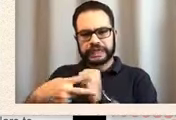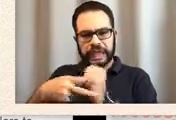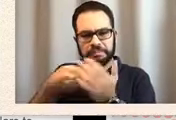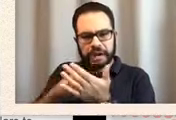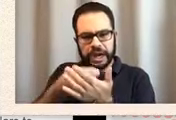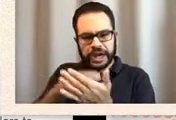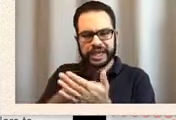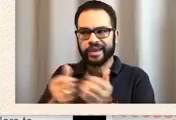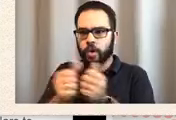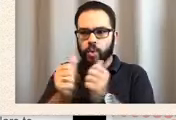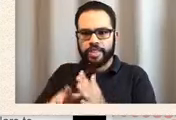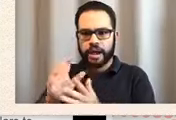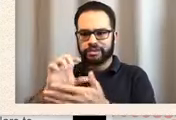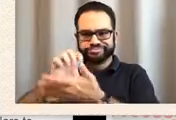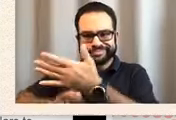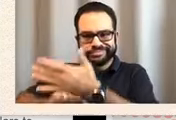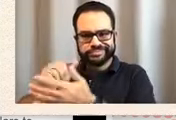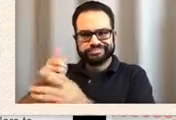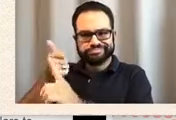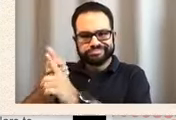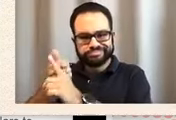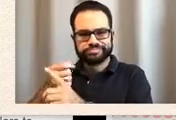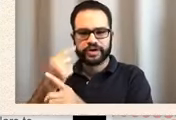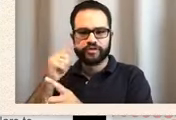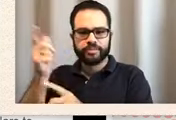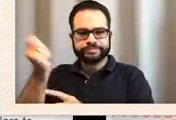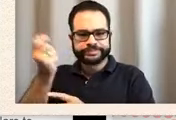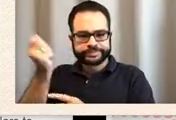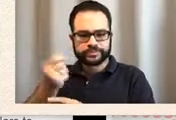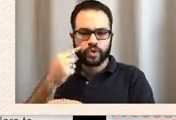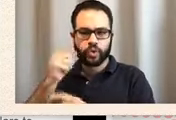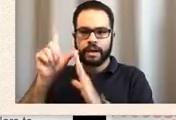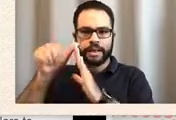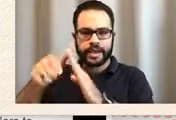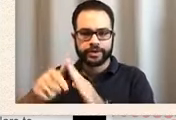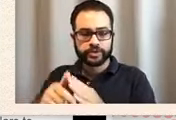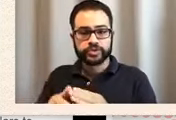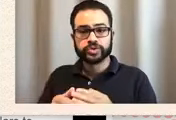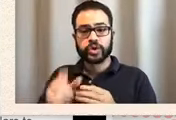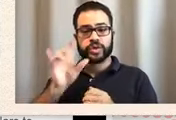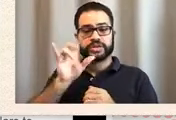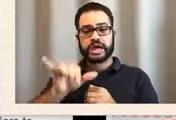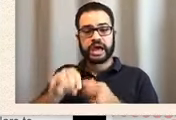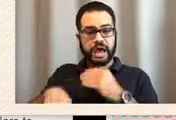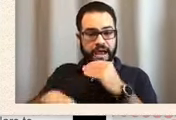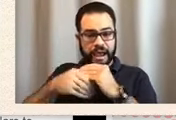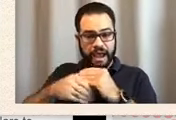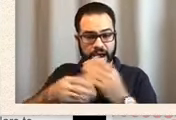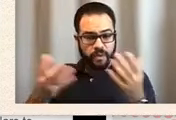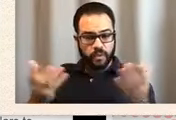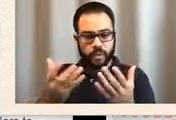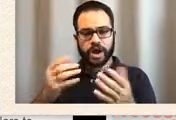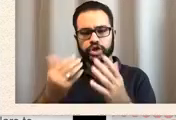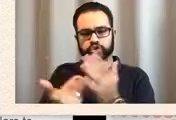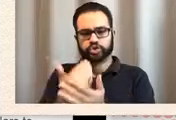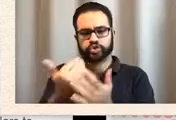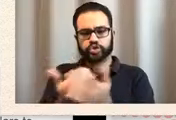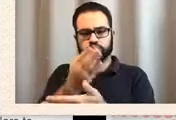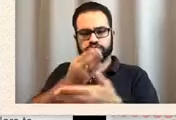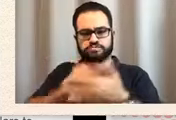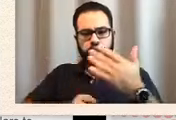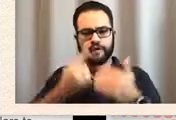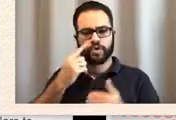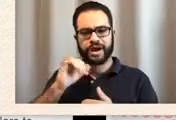impacting them in the future? And so what the Able Act did was it added a new section to the Internal Revenue Code,